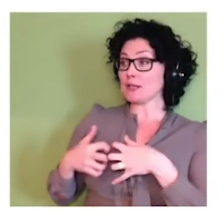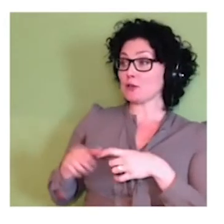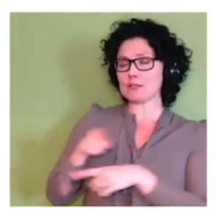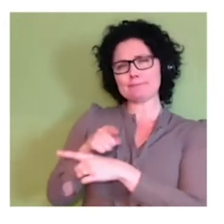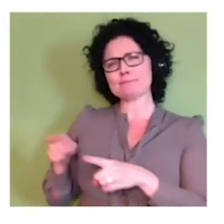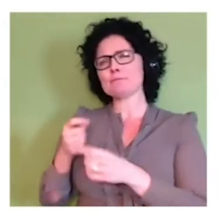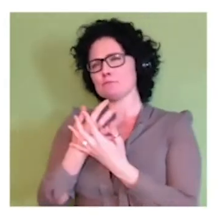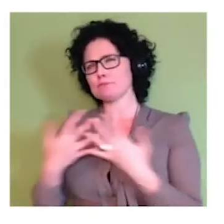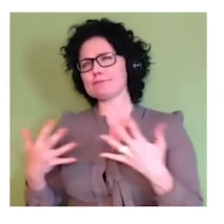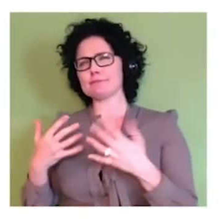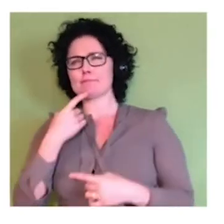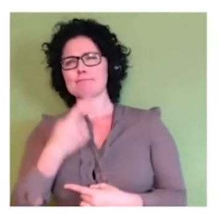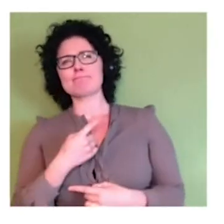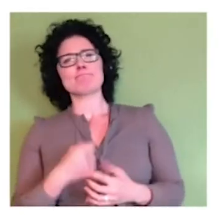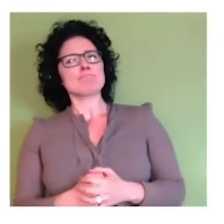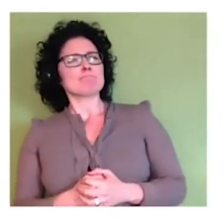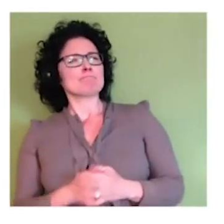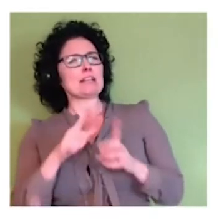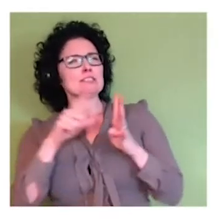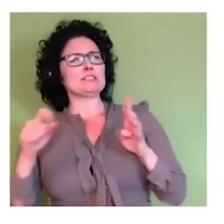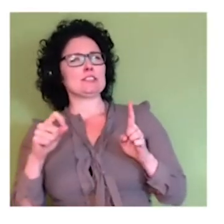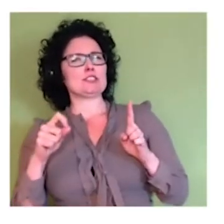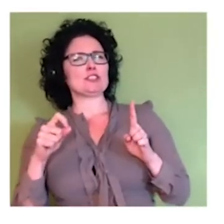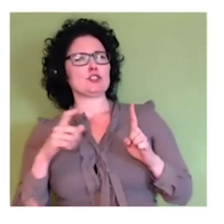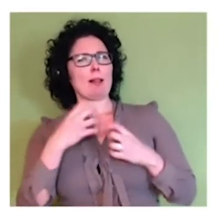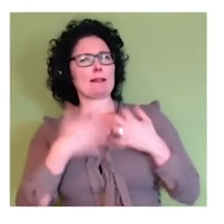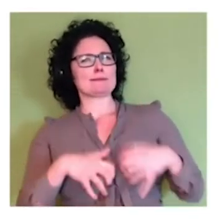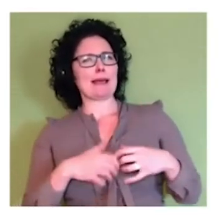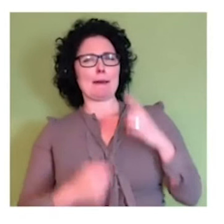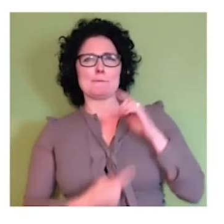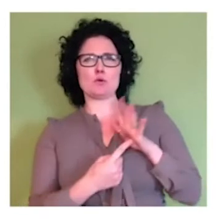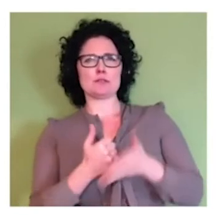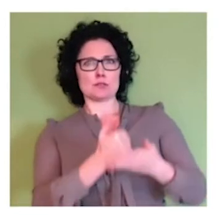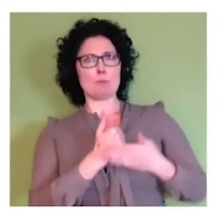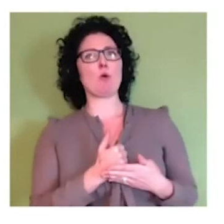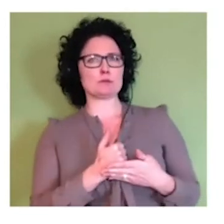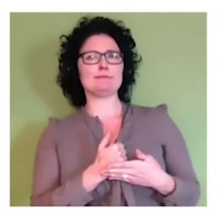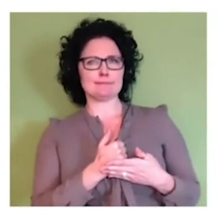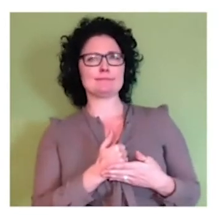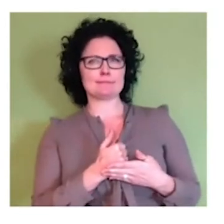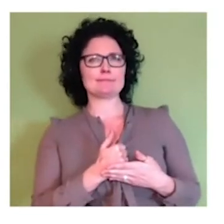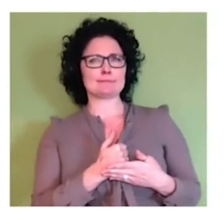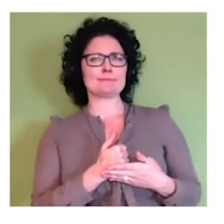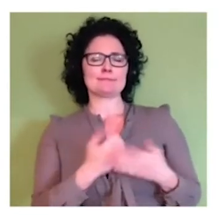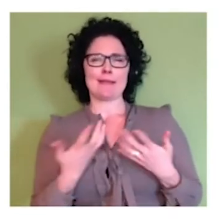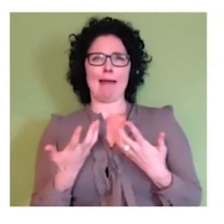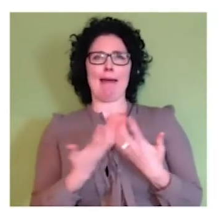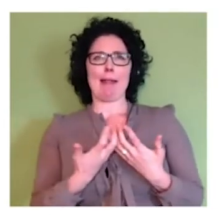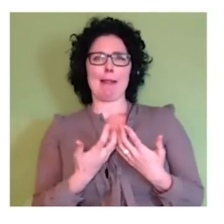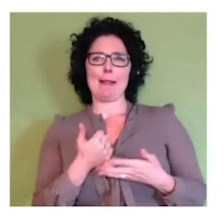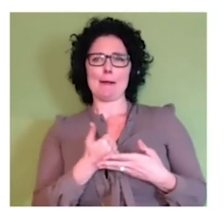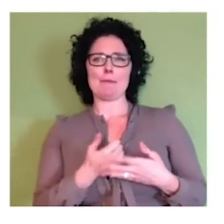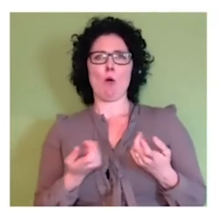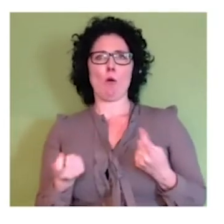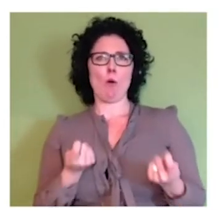as important in supporting them to cope during the lockdown restrictions. However, participants with learning and